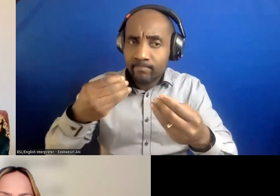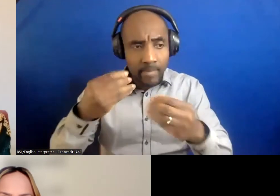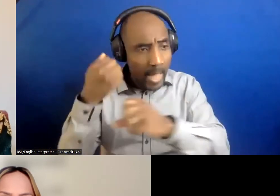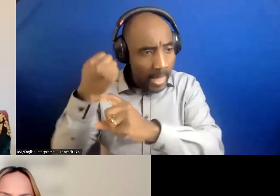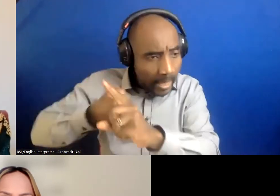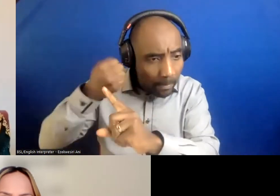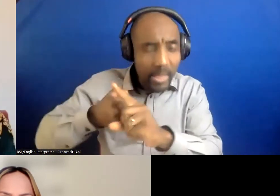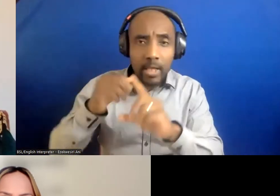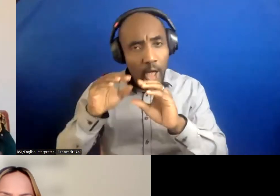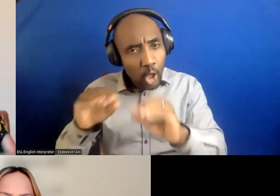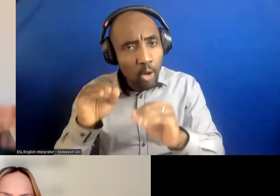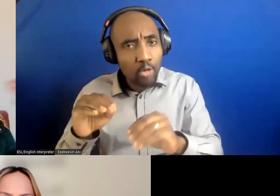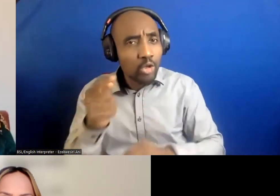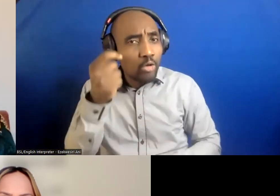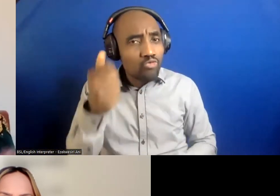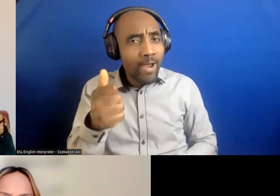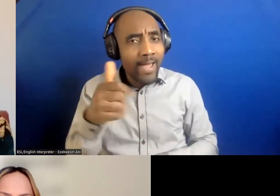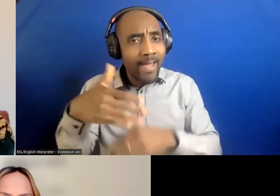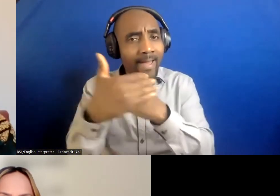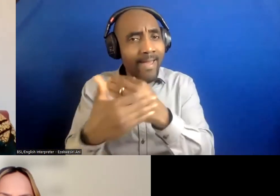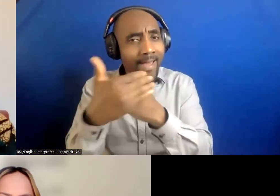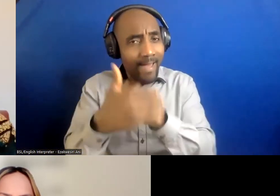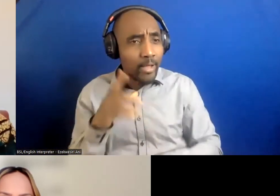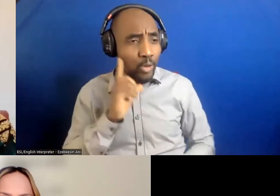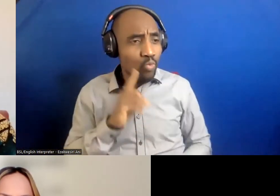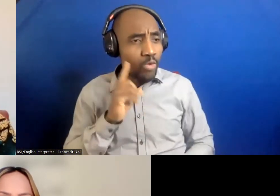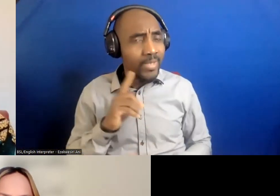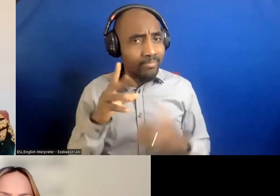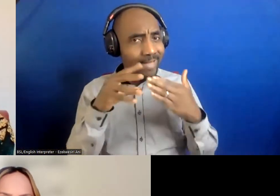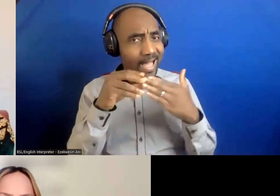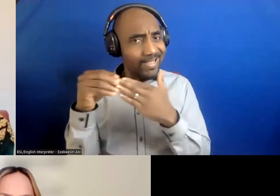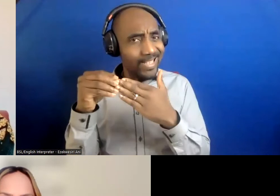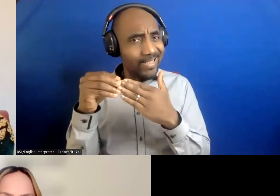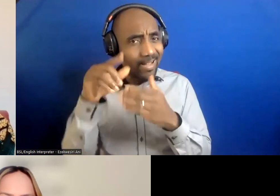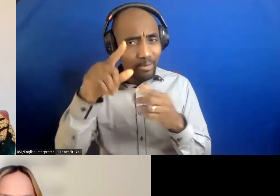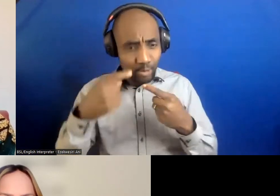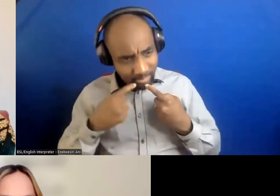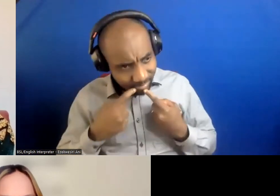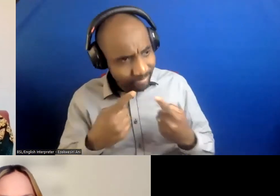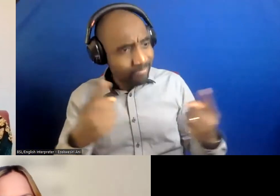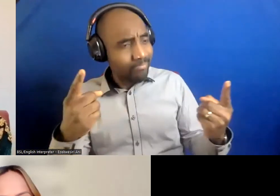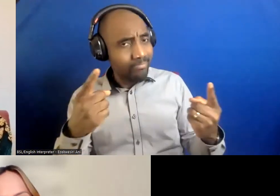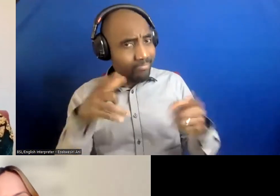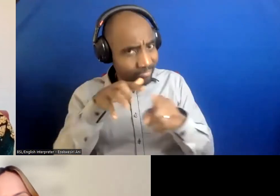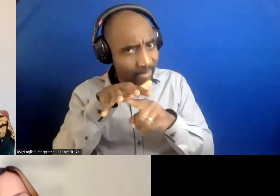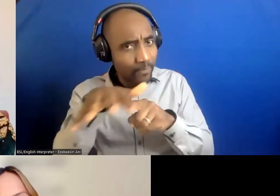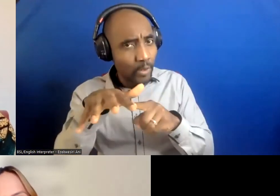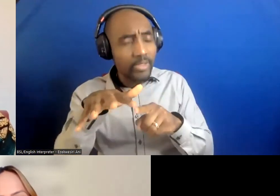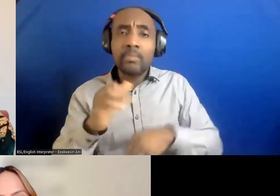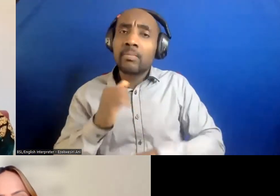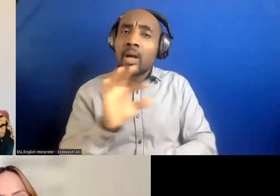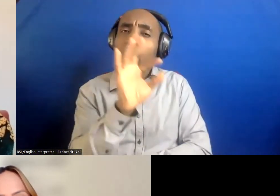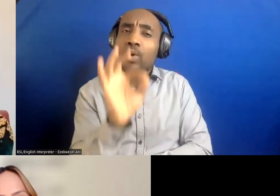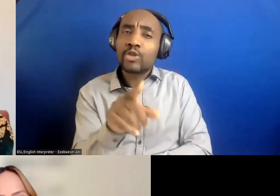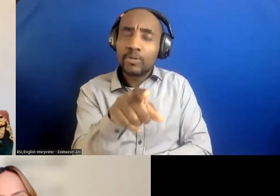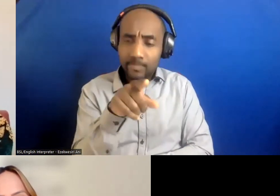those rare Asian women that's up there really using your voice powerfully. So the question that I just want to ask is, you know, much